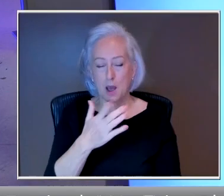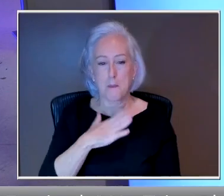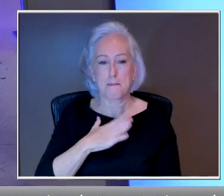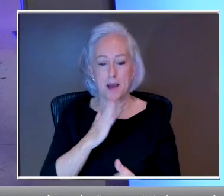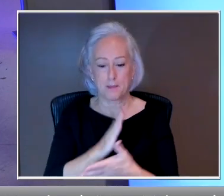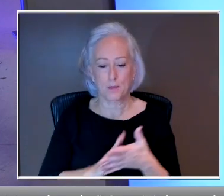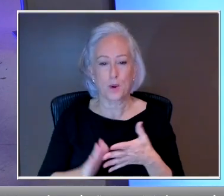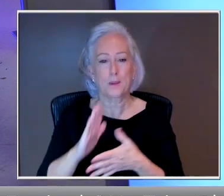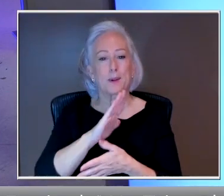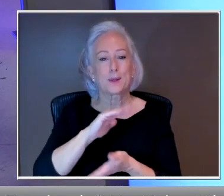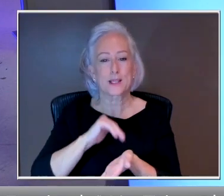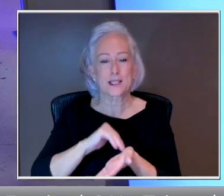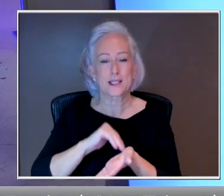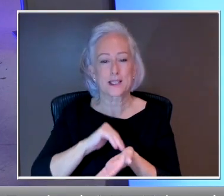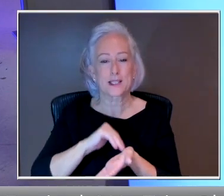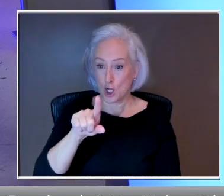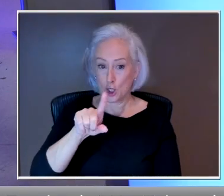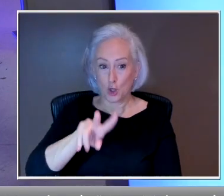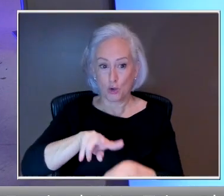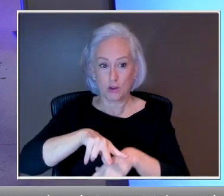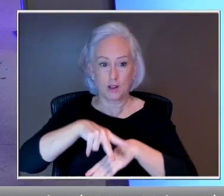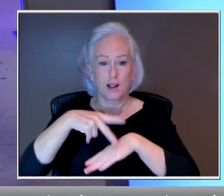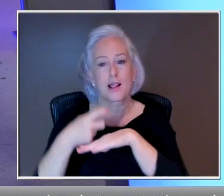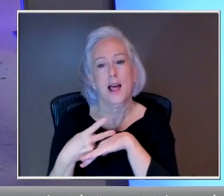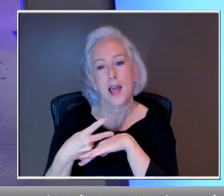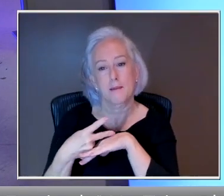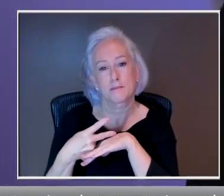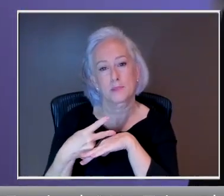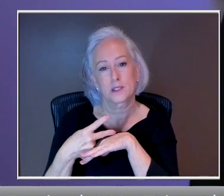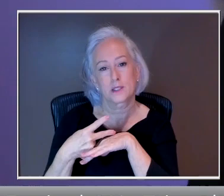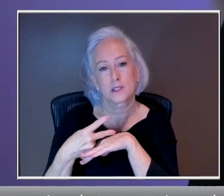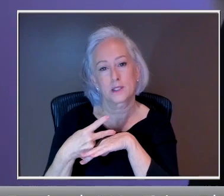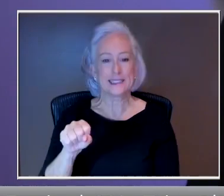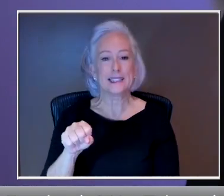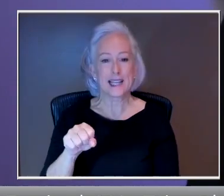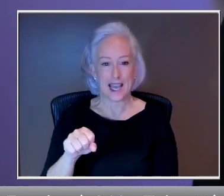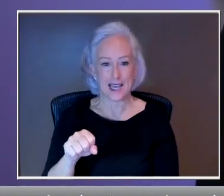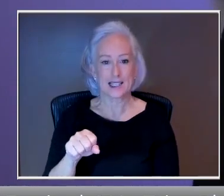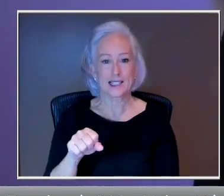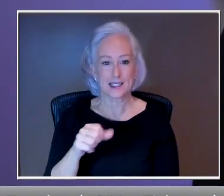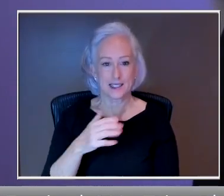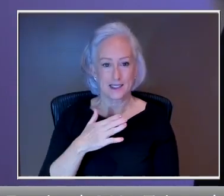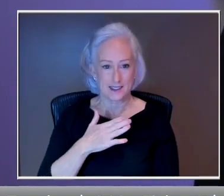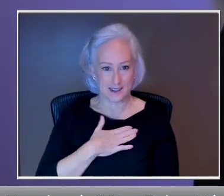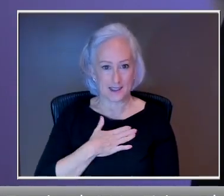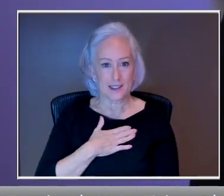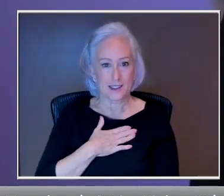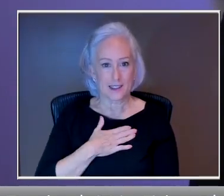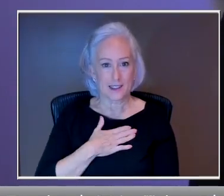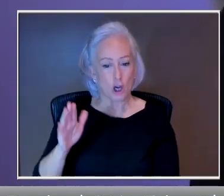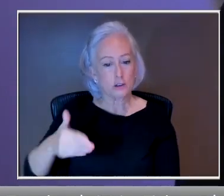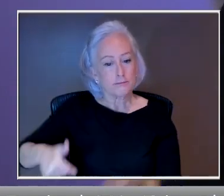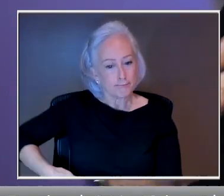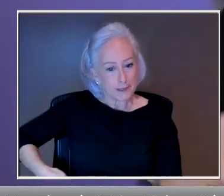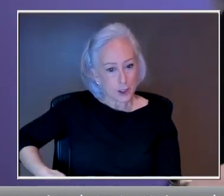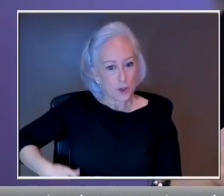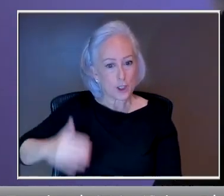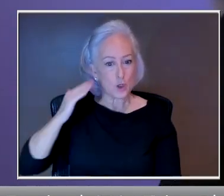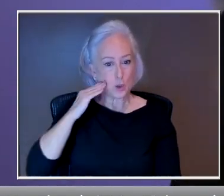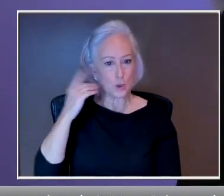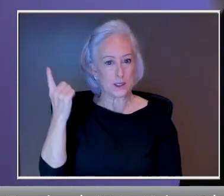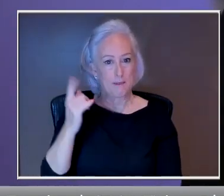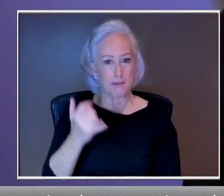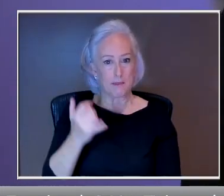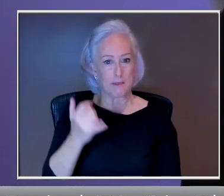said, you collapsed at one point. I did. And my dogs, their intuition, they knew something was not right. They were